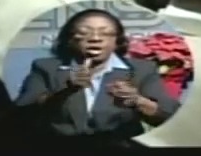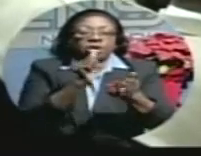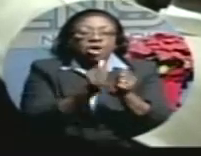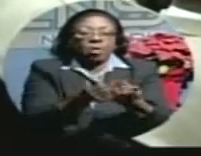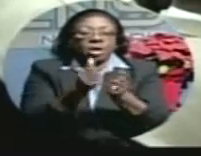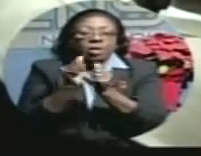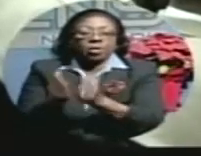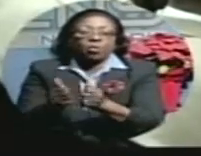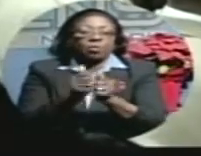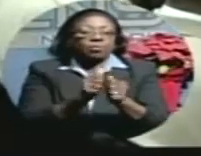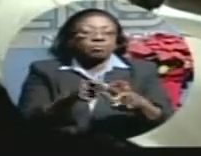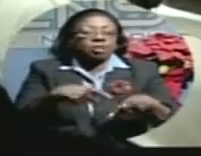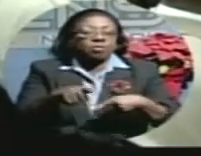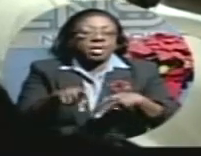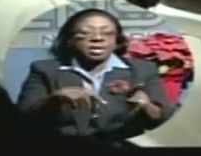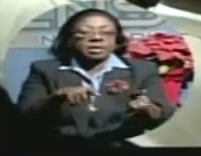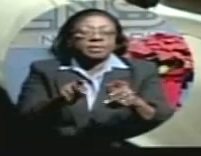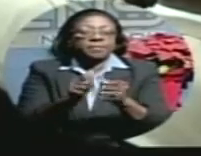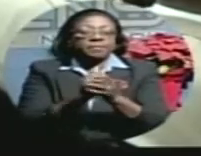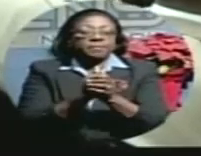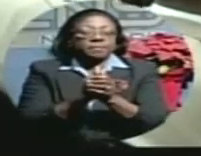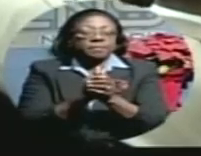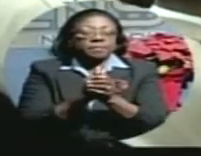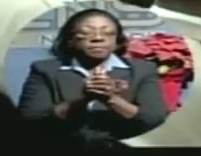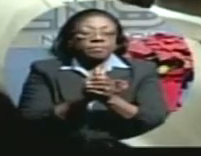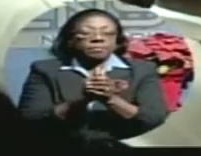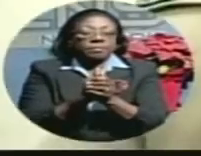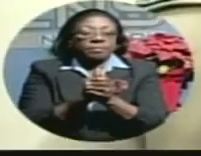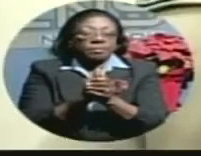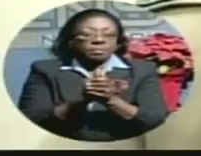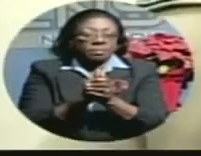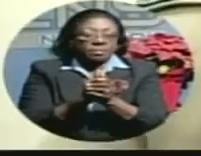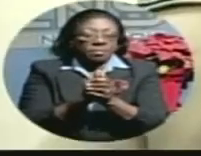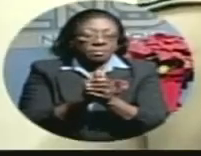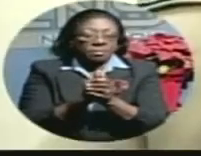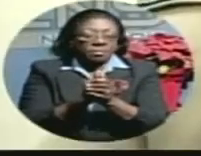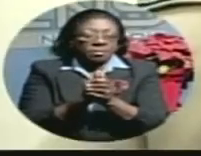Make sure you welcome them, but perks.